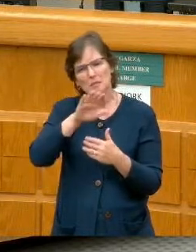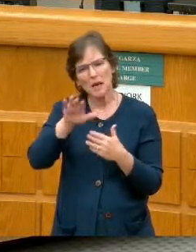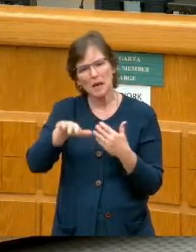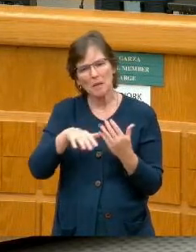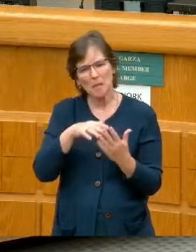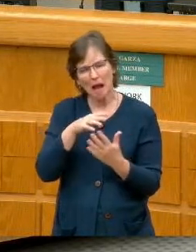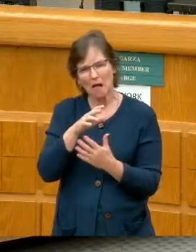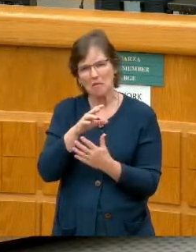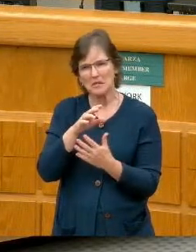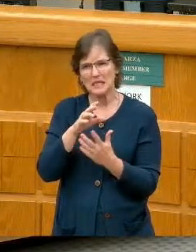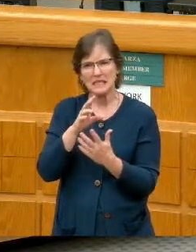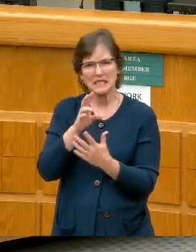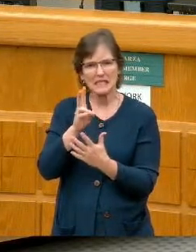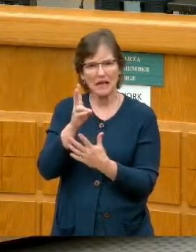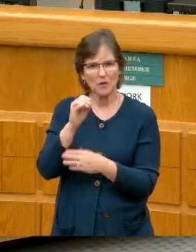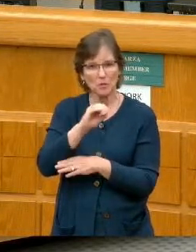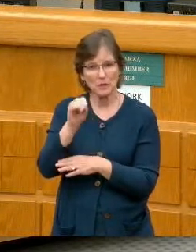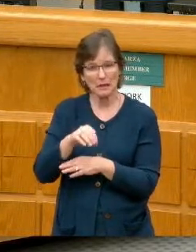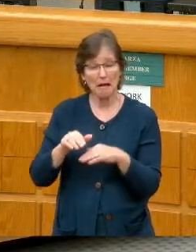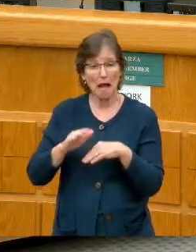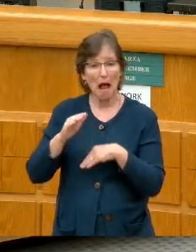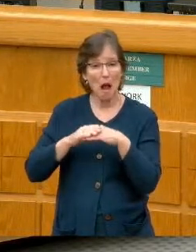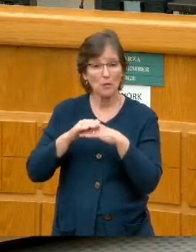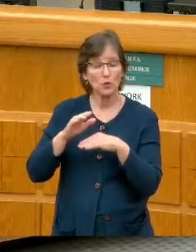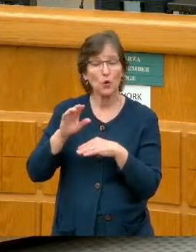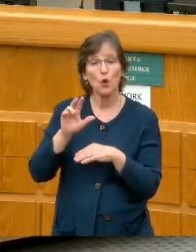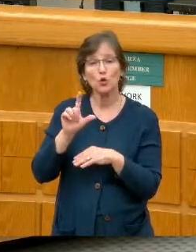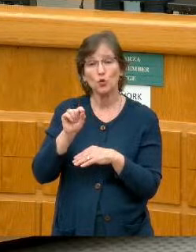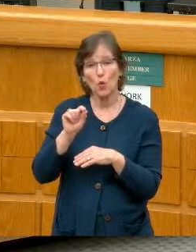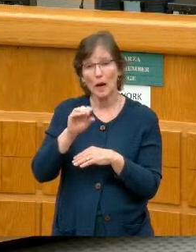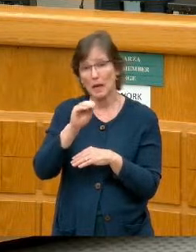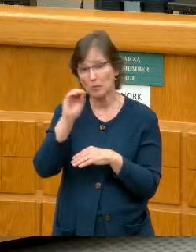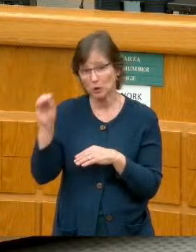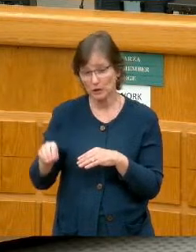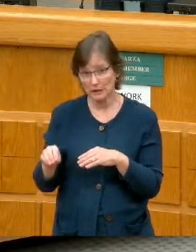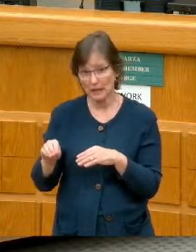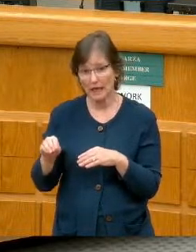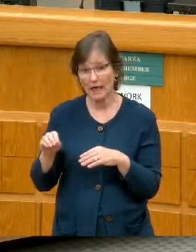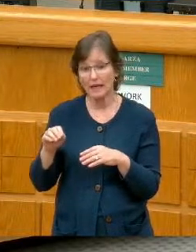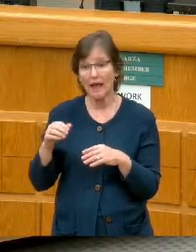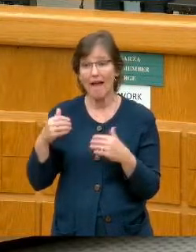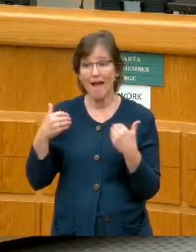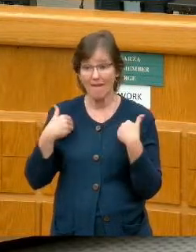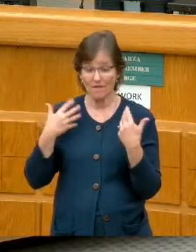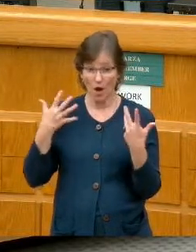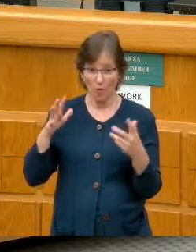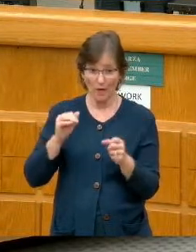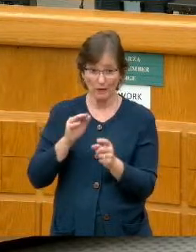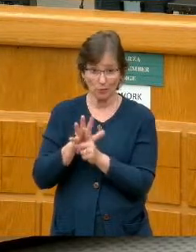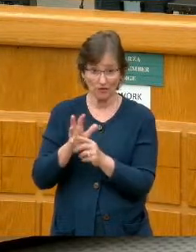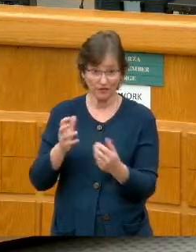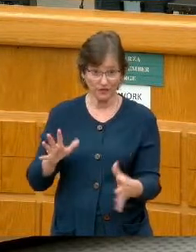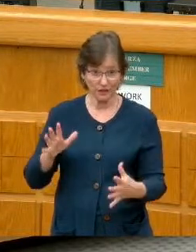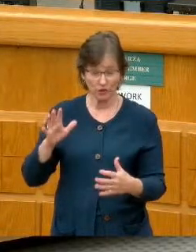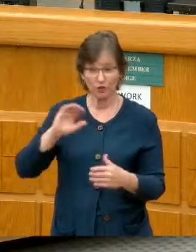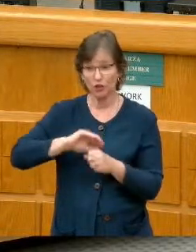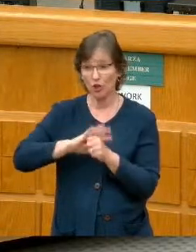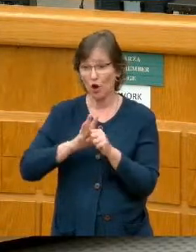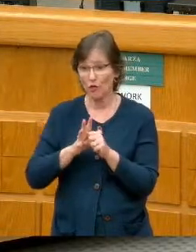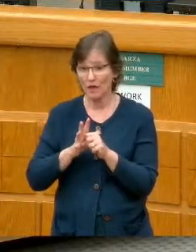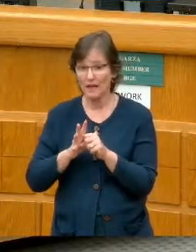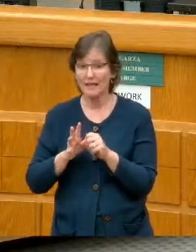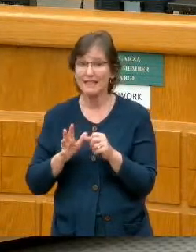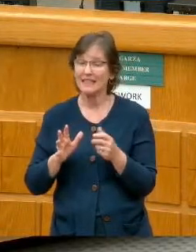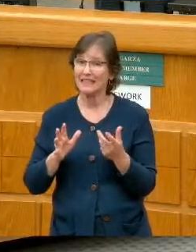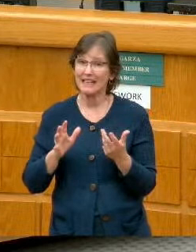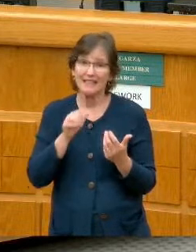immunity, and under the current regulations of we can turn off the faucet, if you will, of transmission. When we hit